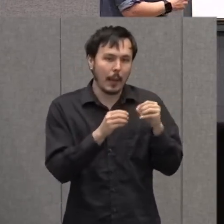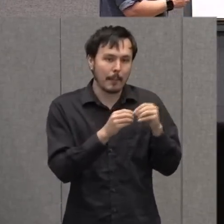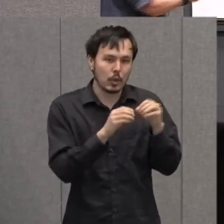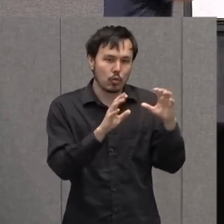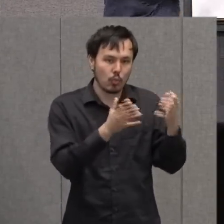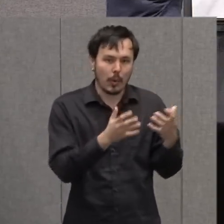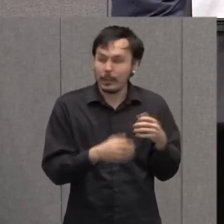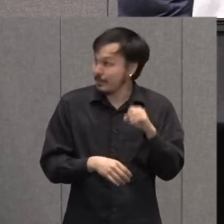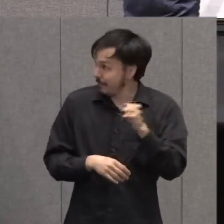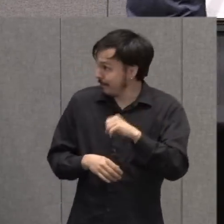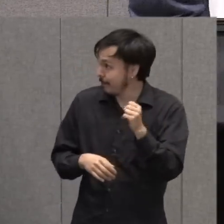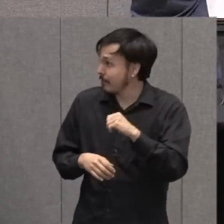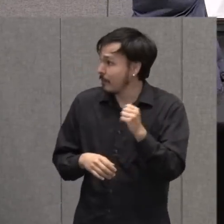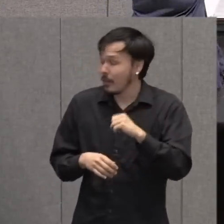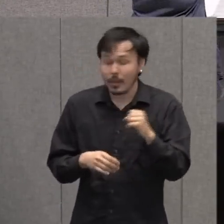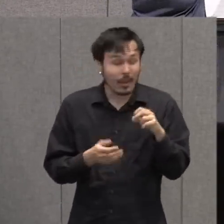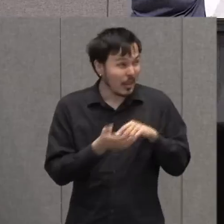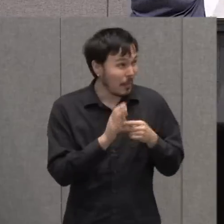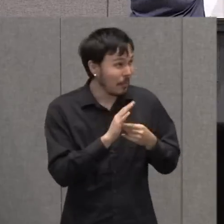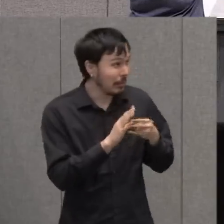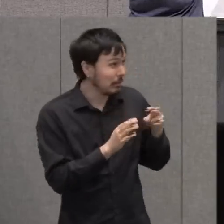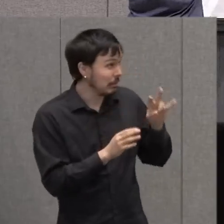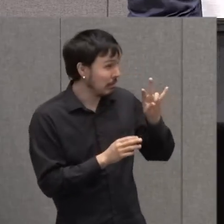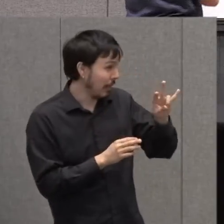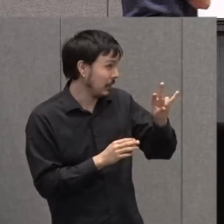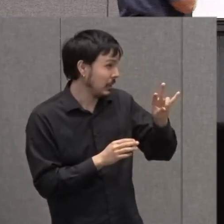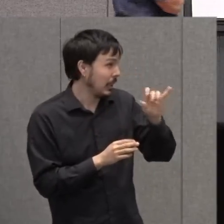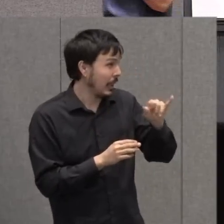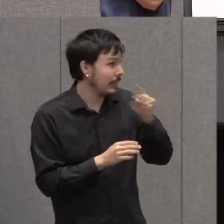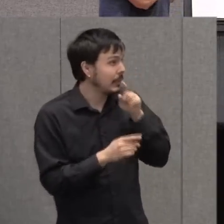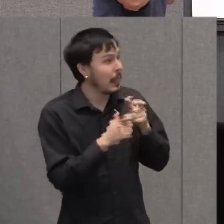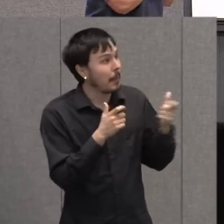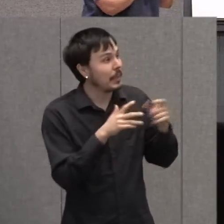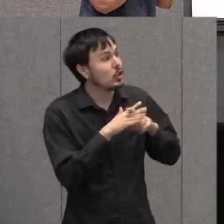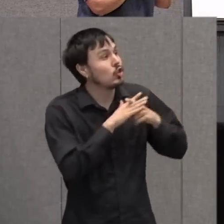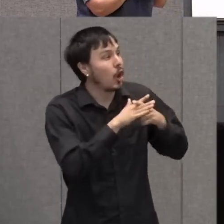be the 7. The 7 is the biggest number. Okay.